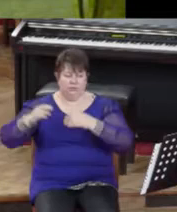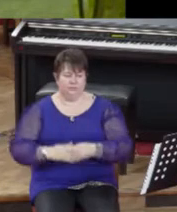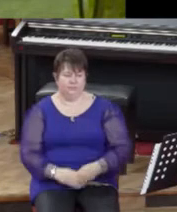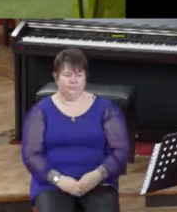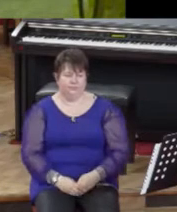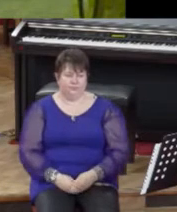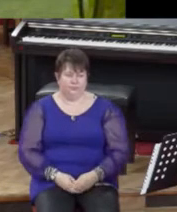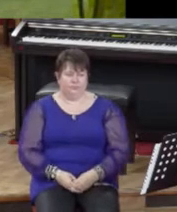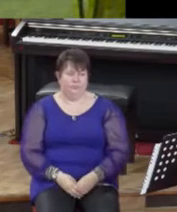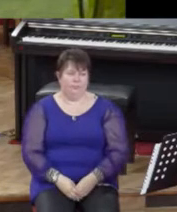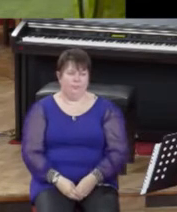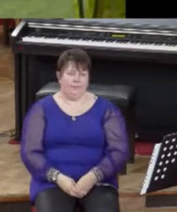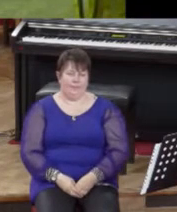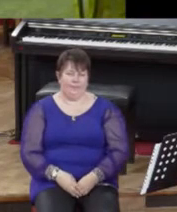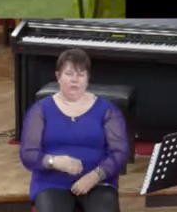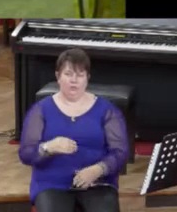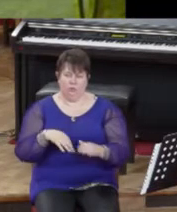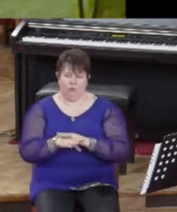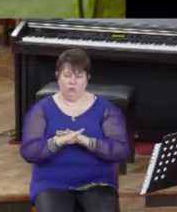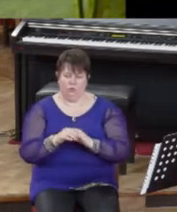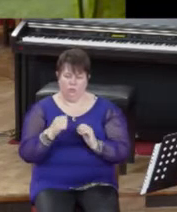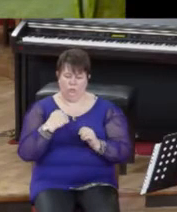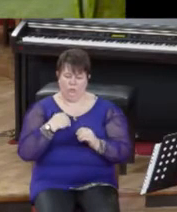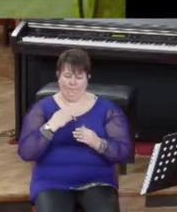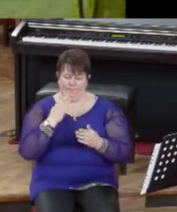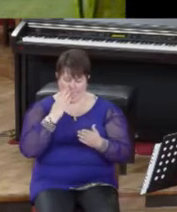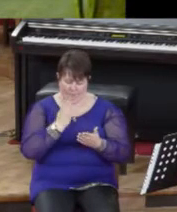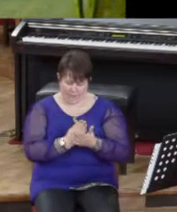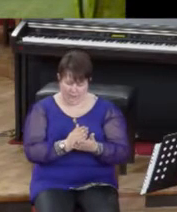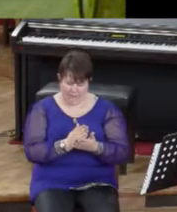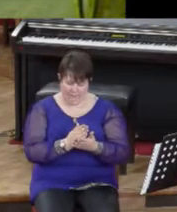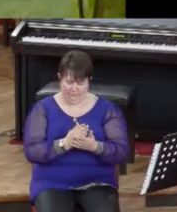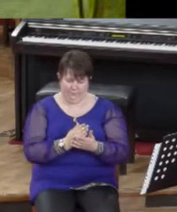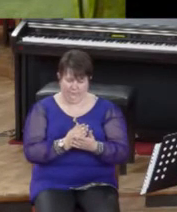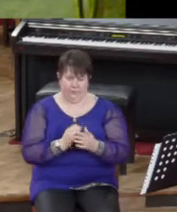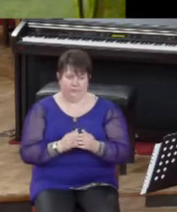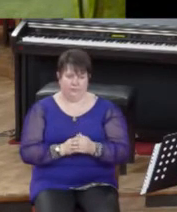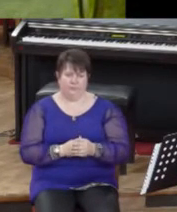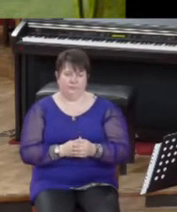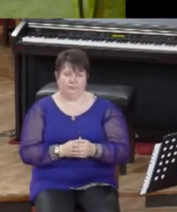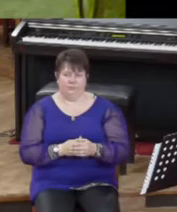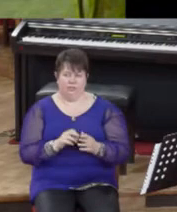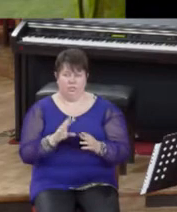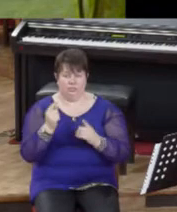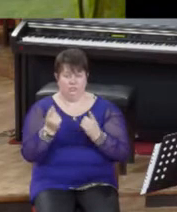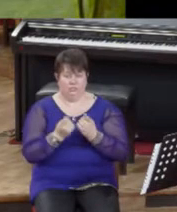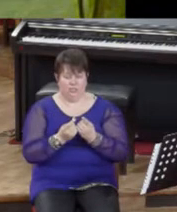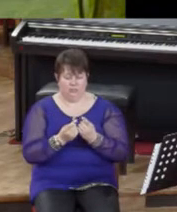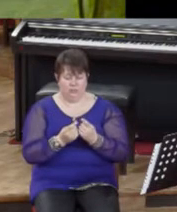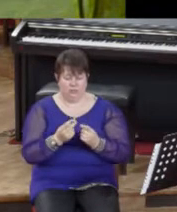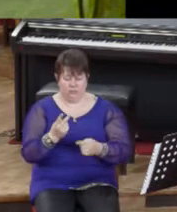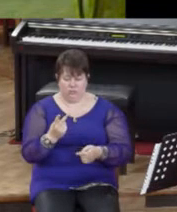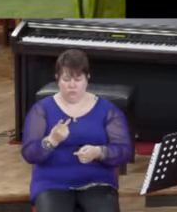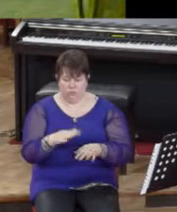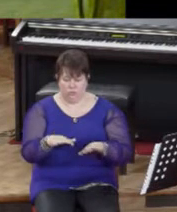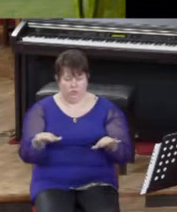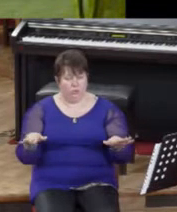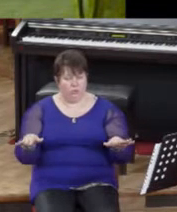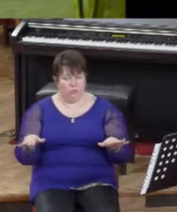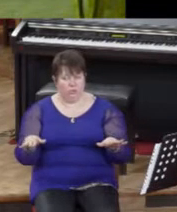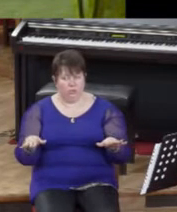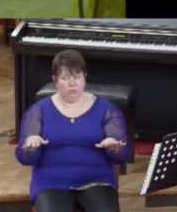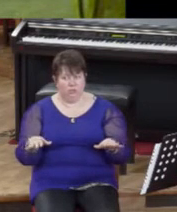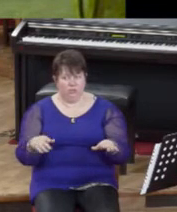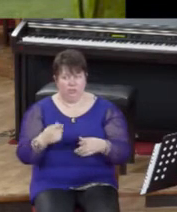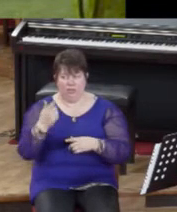own belief, their own faith, their own confession of faith. But sometimes it's a couple, like last week we had a couple